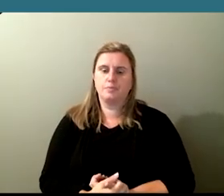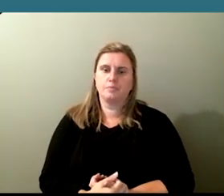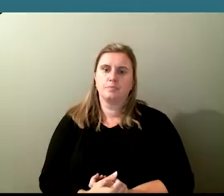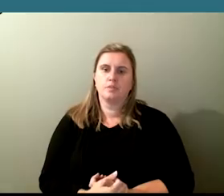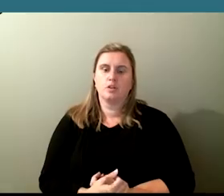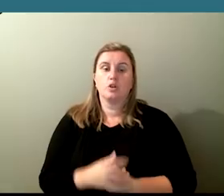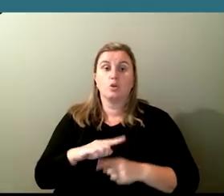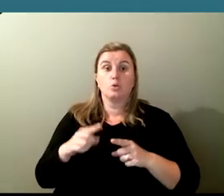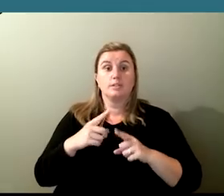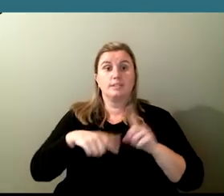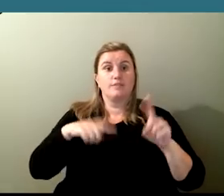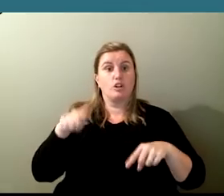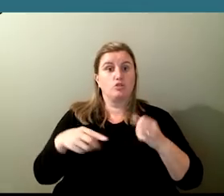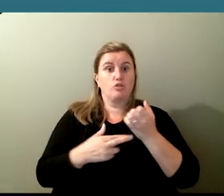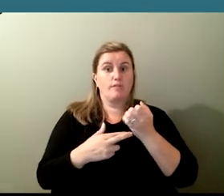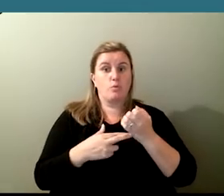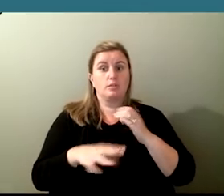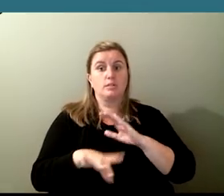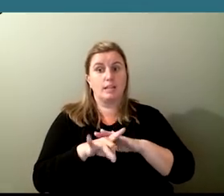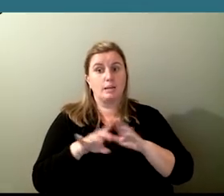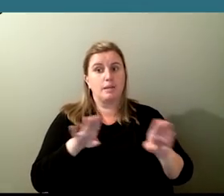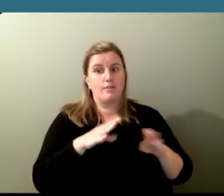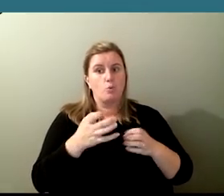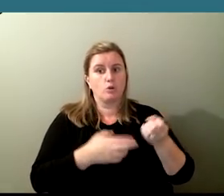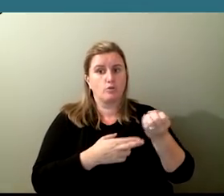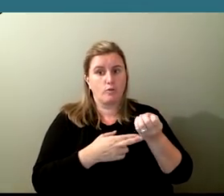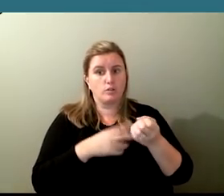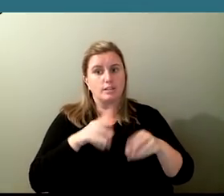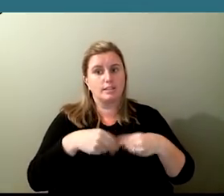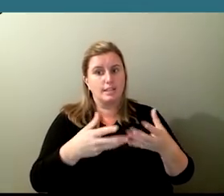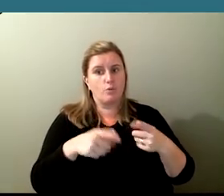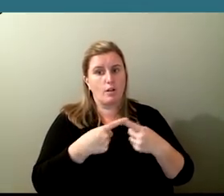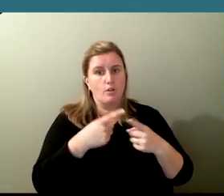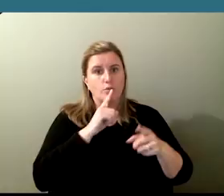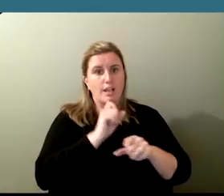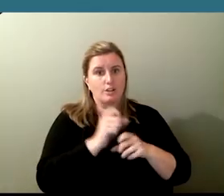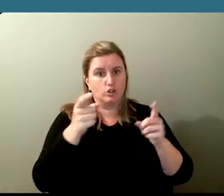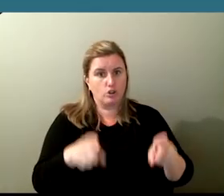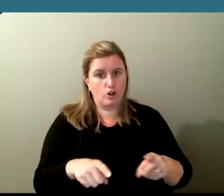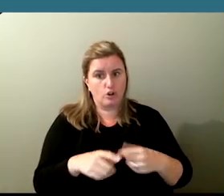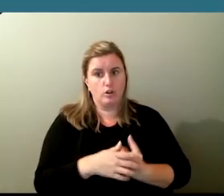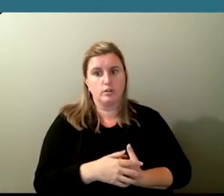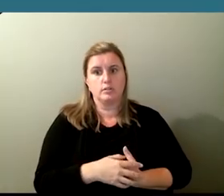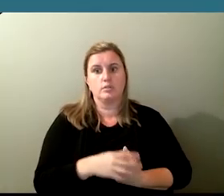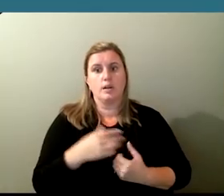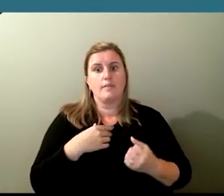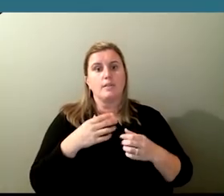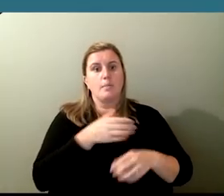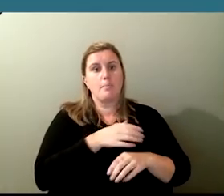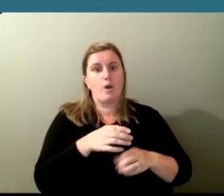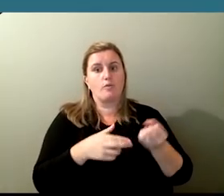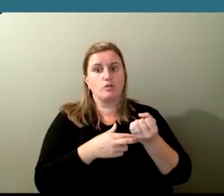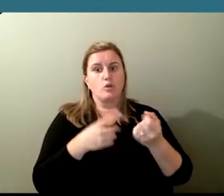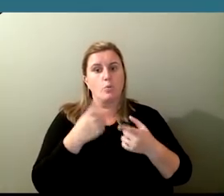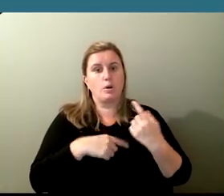Use differential reinforcement. Select behaviors you want to reinforce and deliver it when those actually occur. We have the power of reinforcing behaviors that we want to